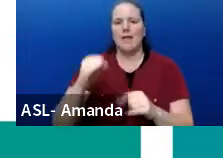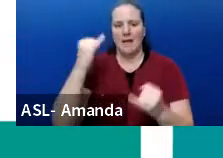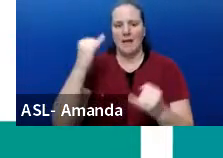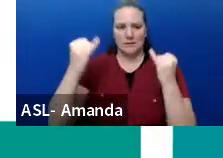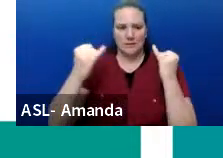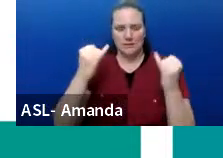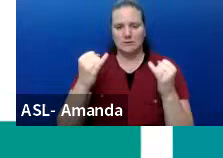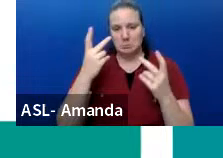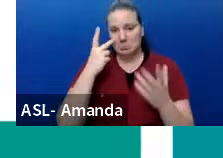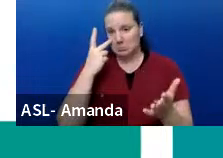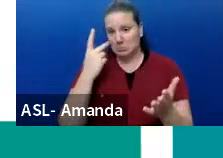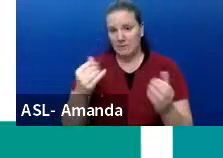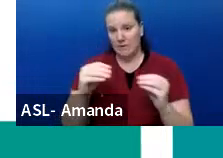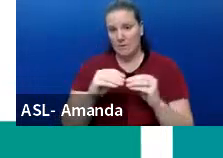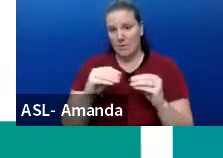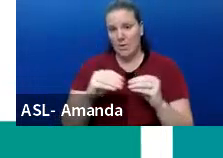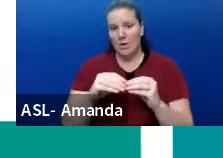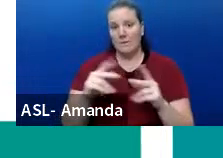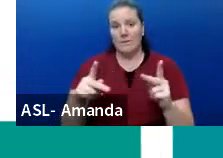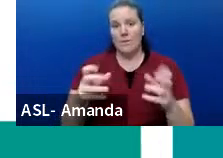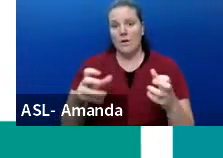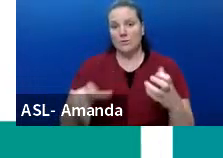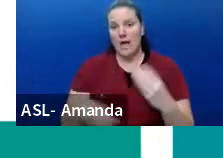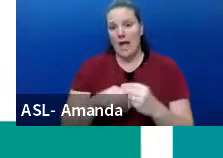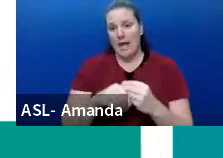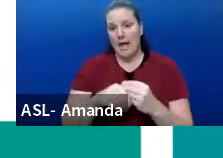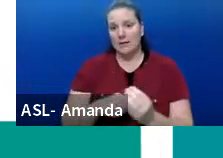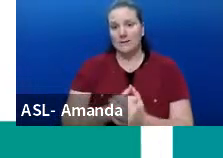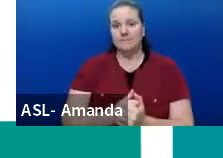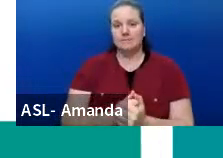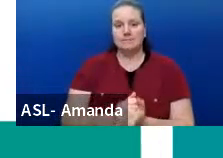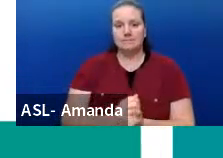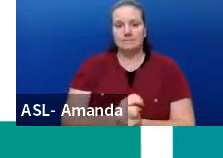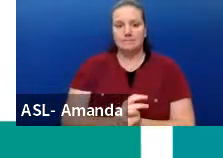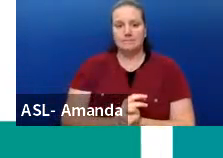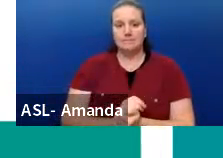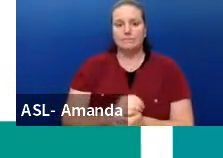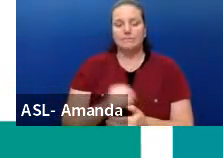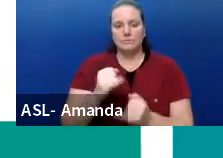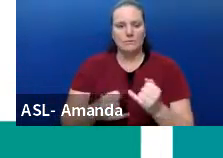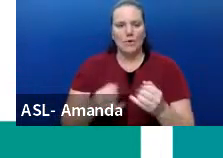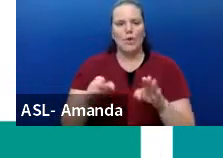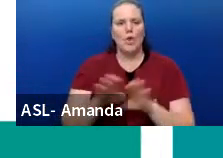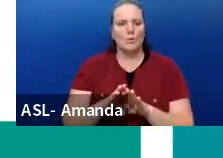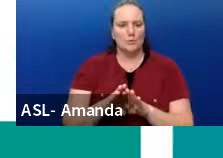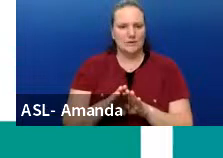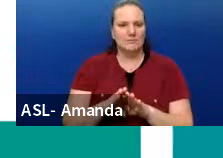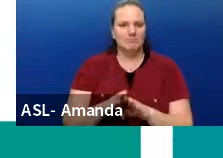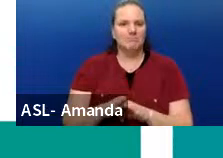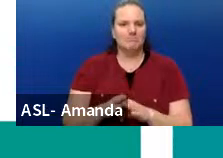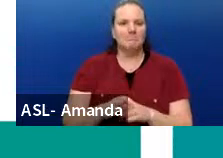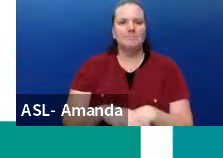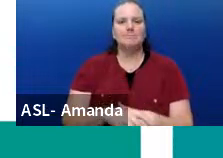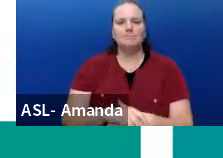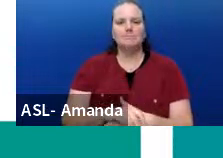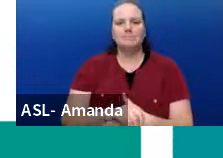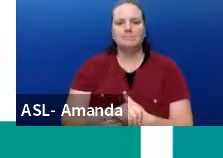see if there are any more that folks would like to add. And finally, we will have our closing and next steps. Next slide,